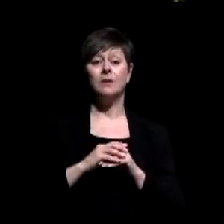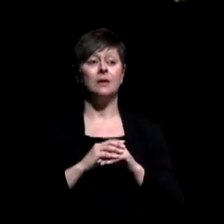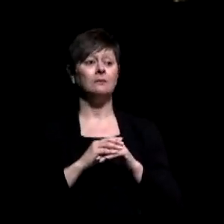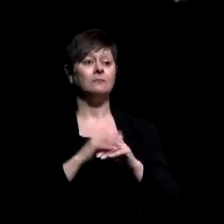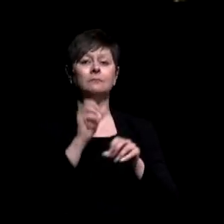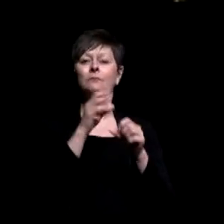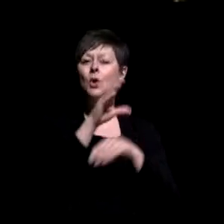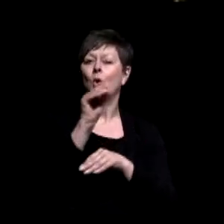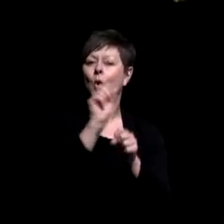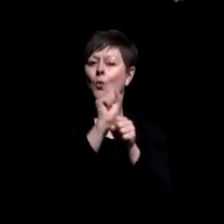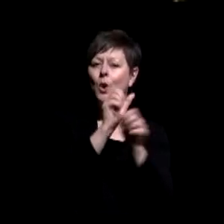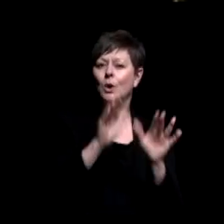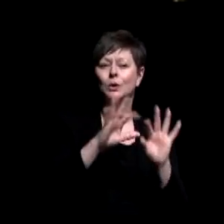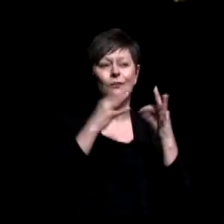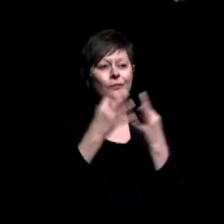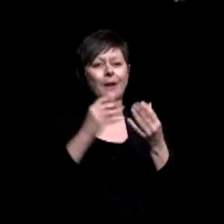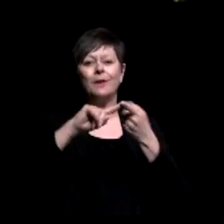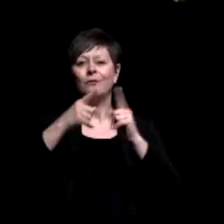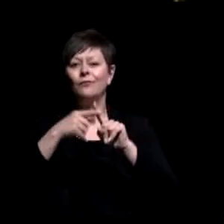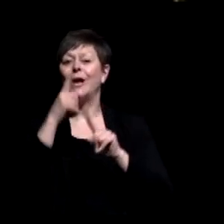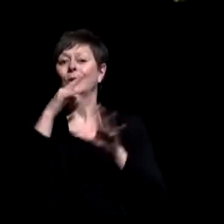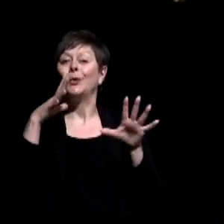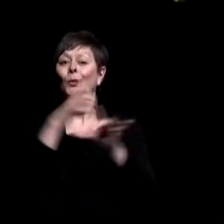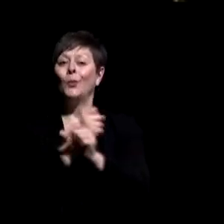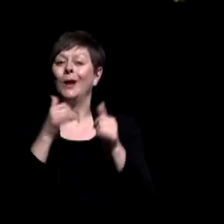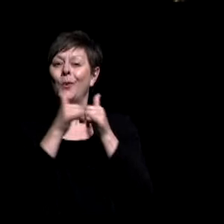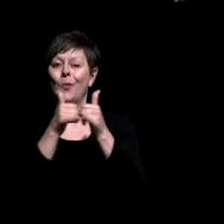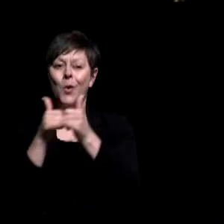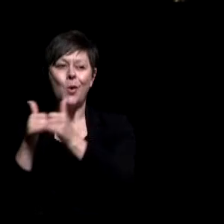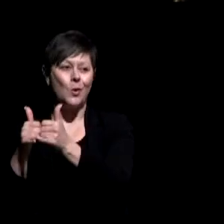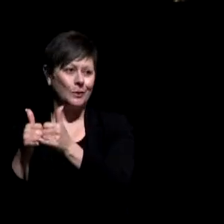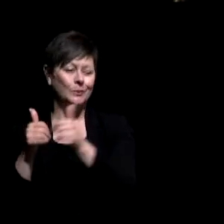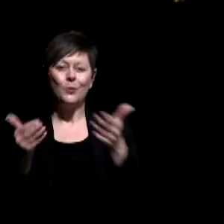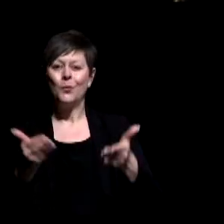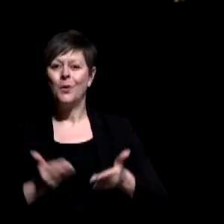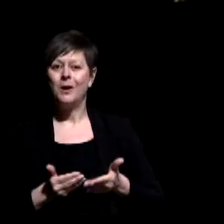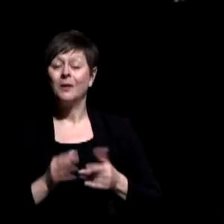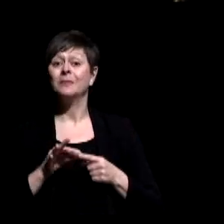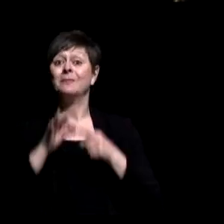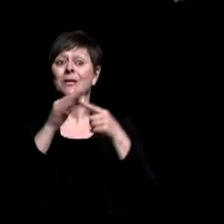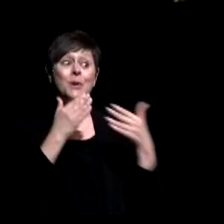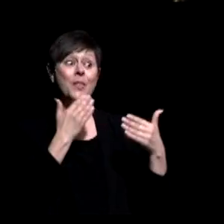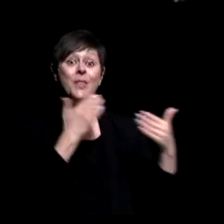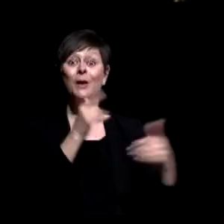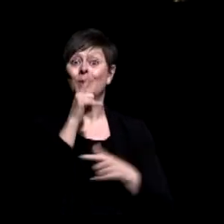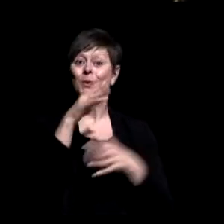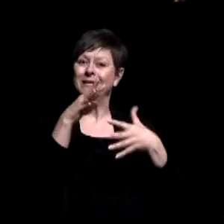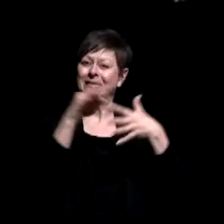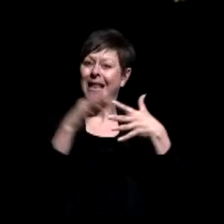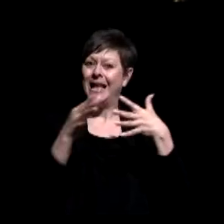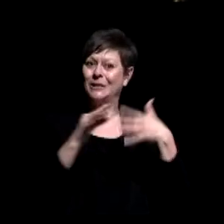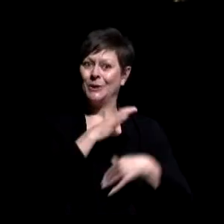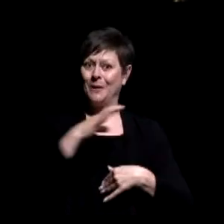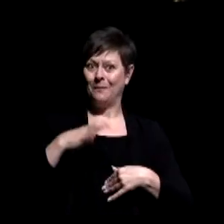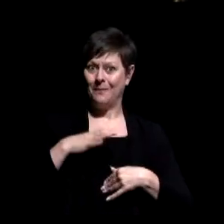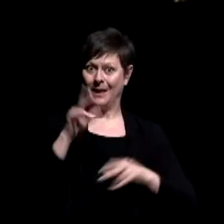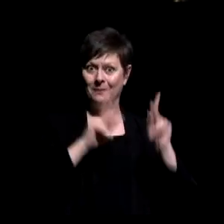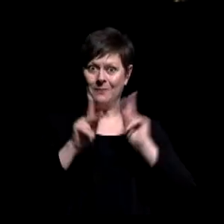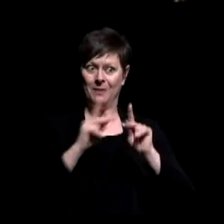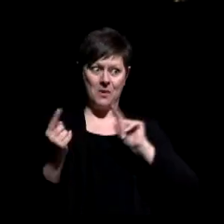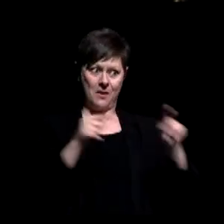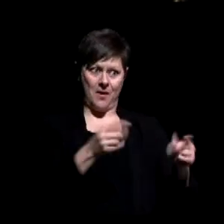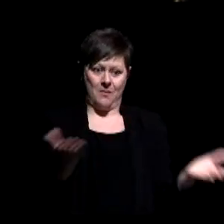families, friends, and award recipients. And a special thank you to the selection committee members in attendance